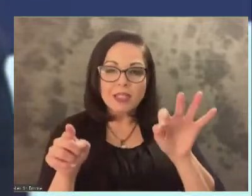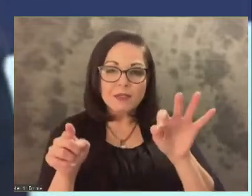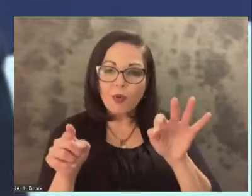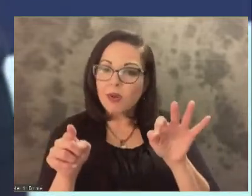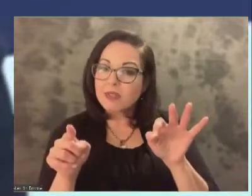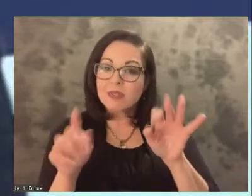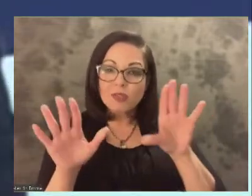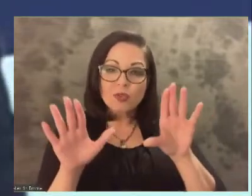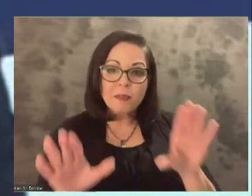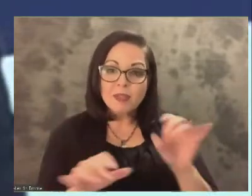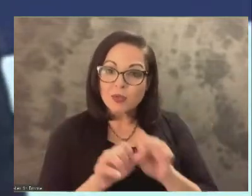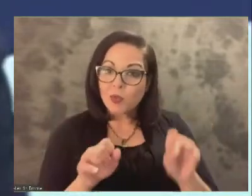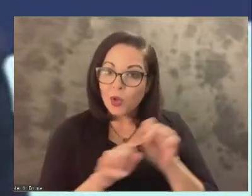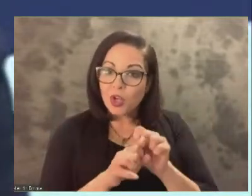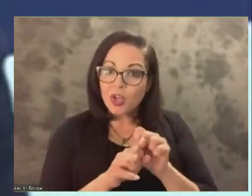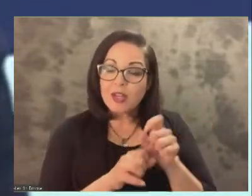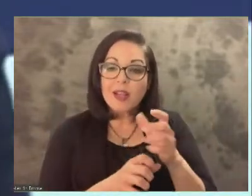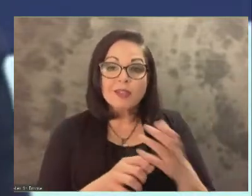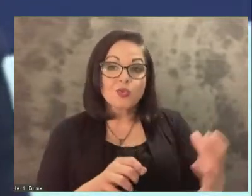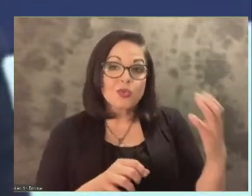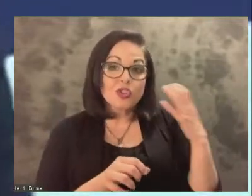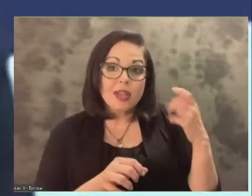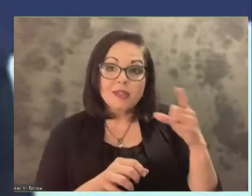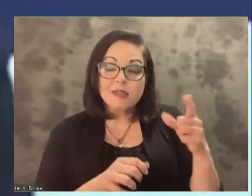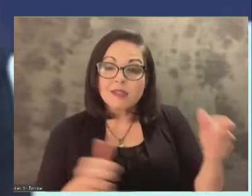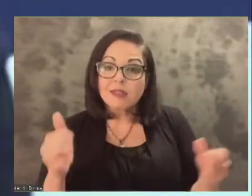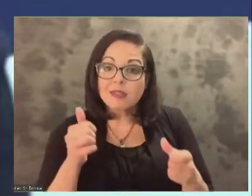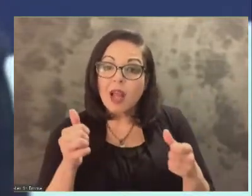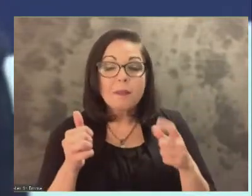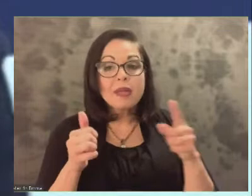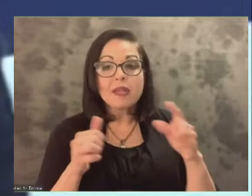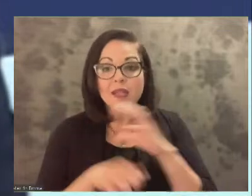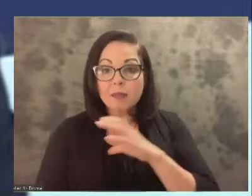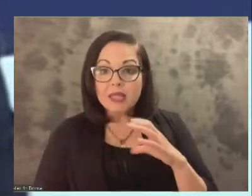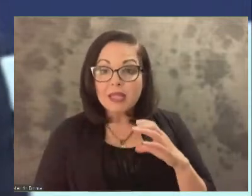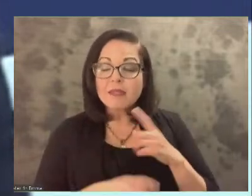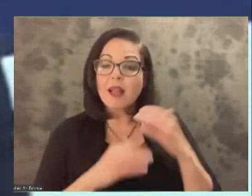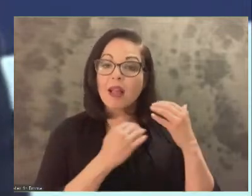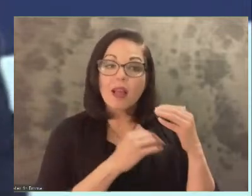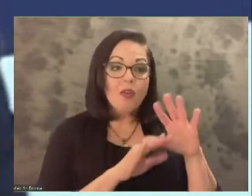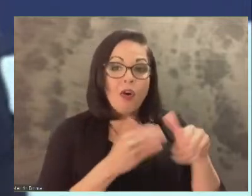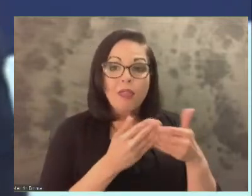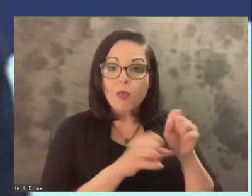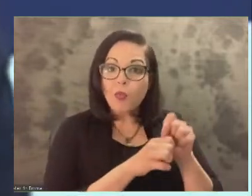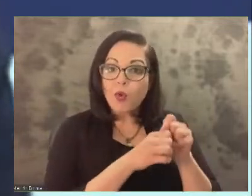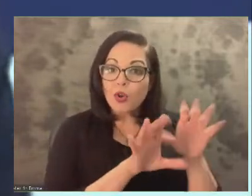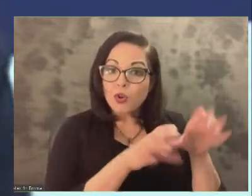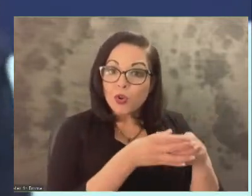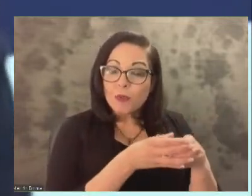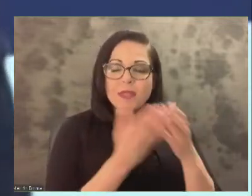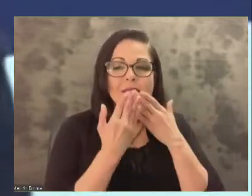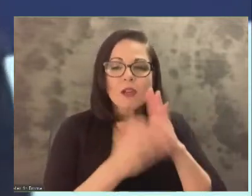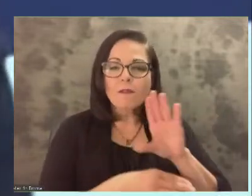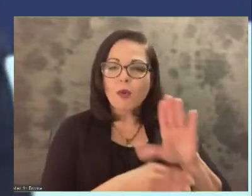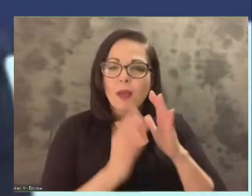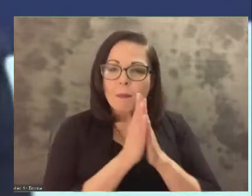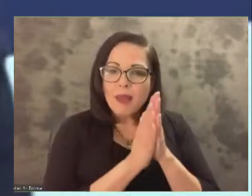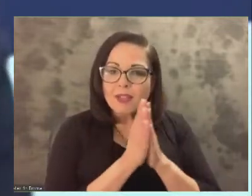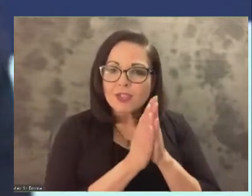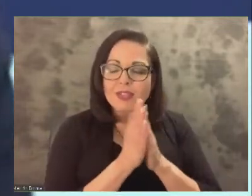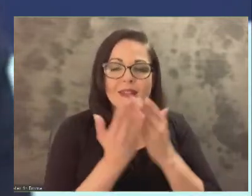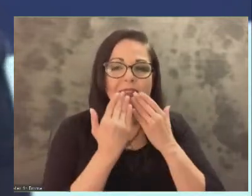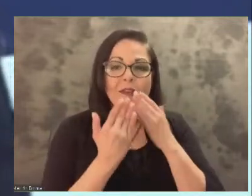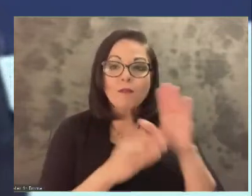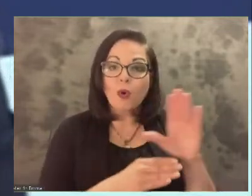to the chairs of the task force subcommittees and the implementation work group. Thank you for your leadership, your passion, your vision. A special thanks